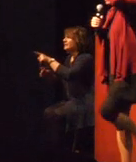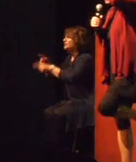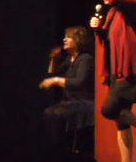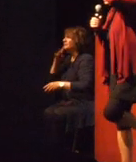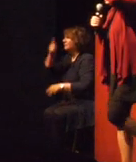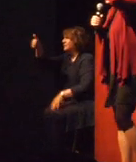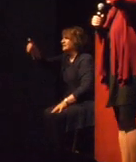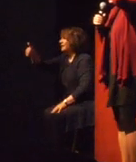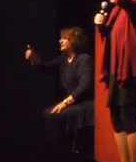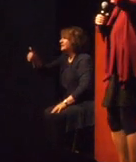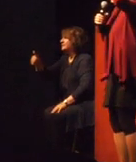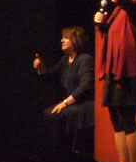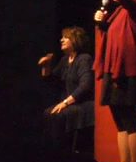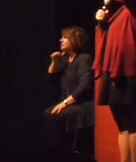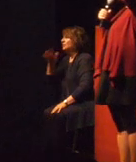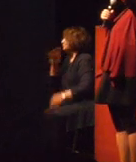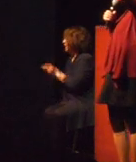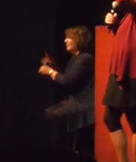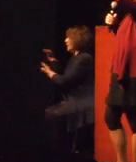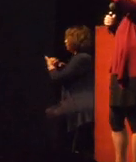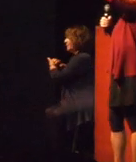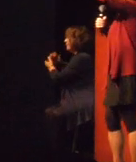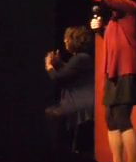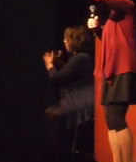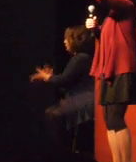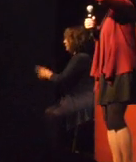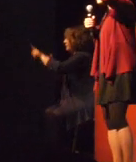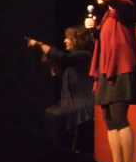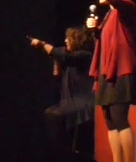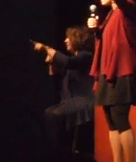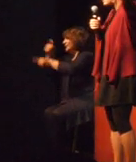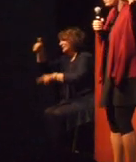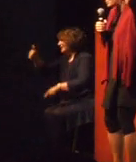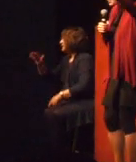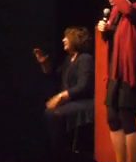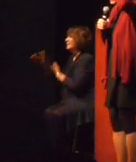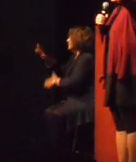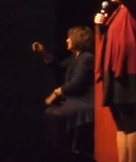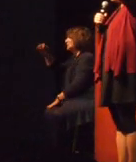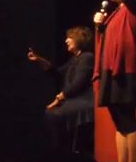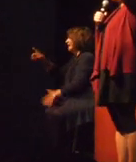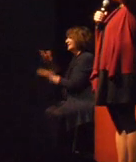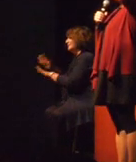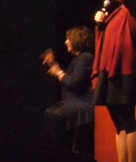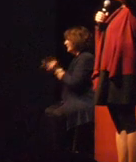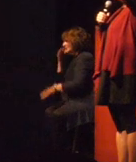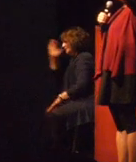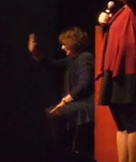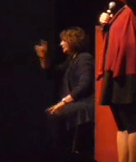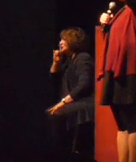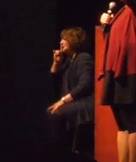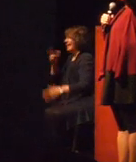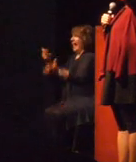for yourself. Oh, I believe I am. just because okay. Chad may okay. or may not want everyone to know. Anyway, the way it felt for